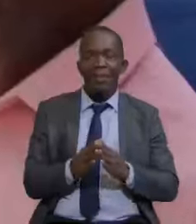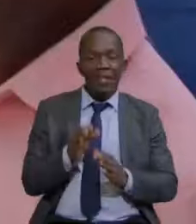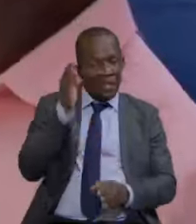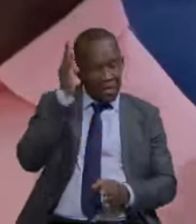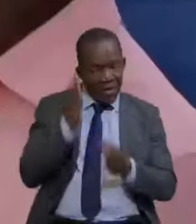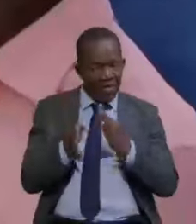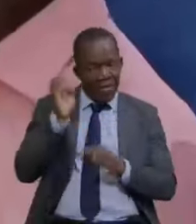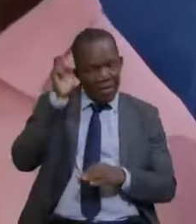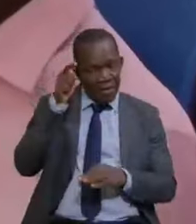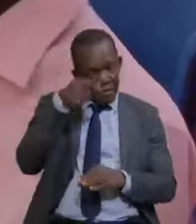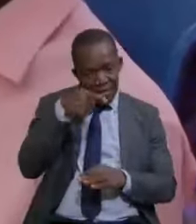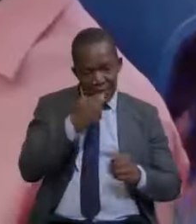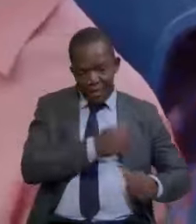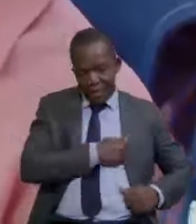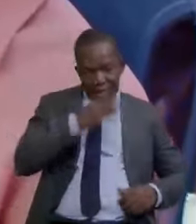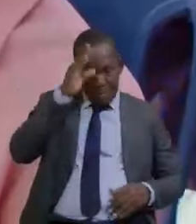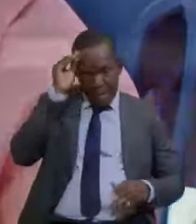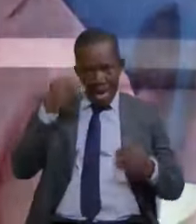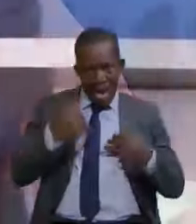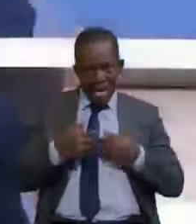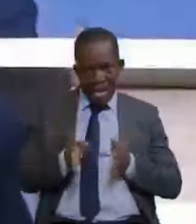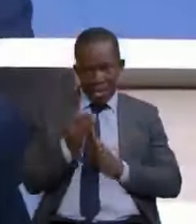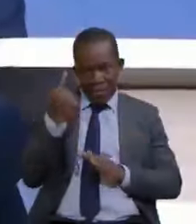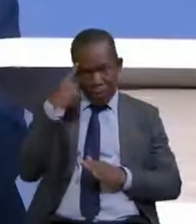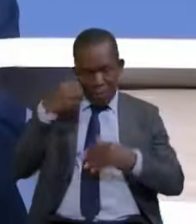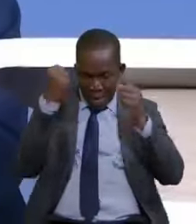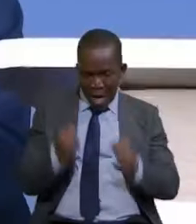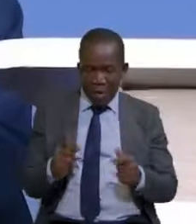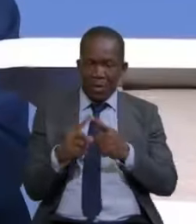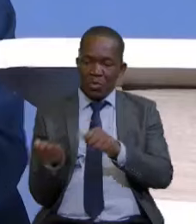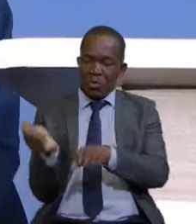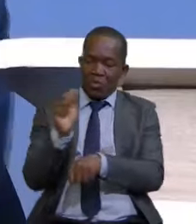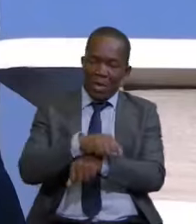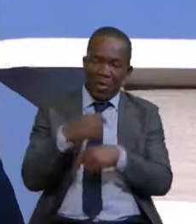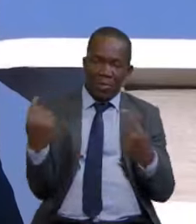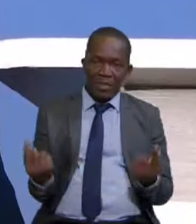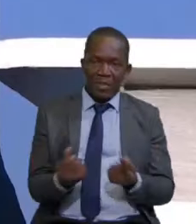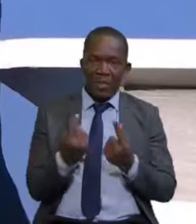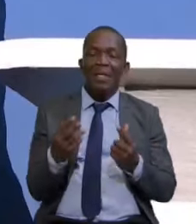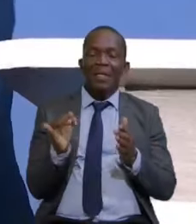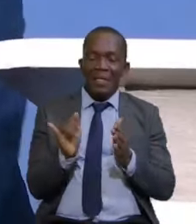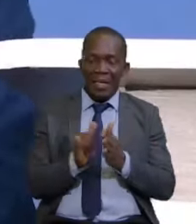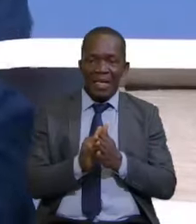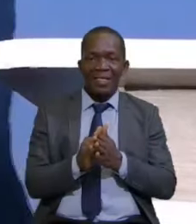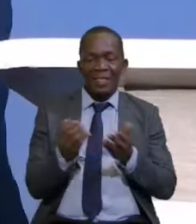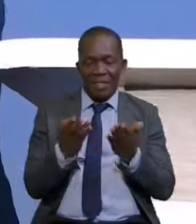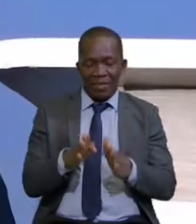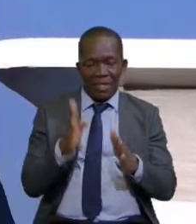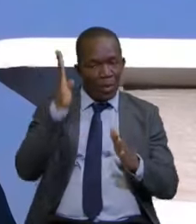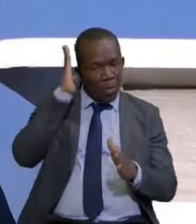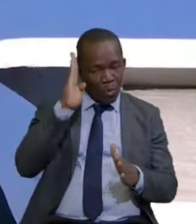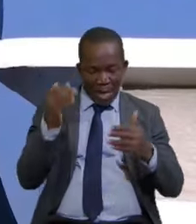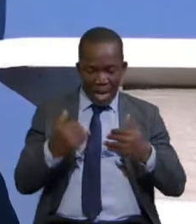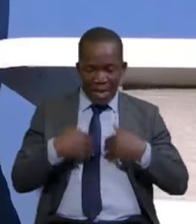an overcoming life, that person will have the power to live the